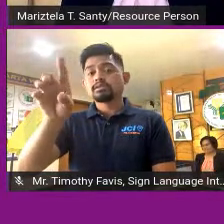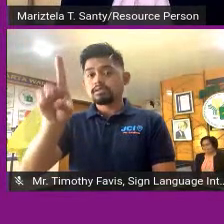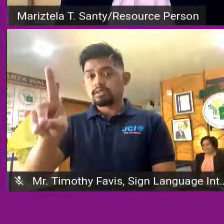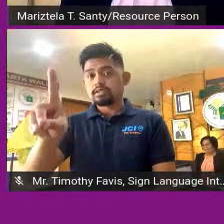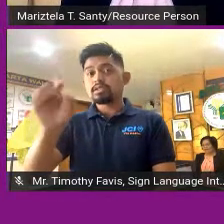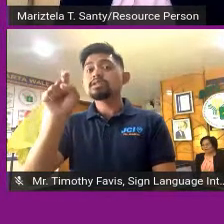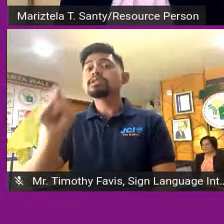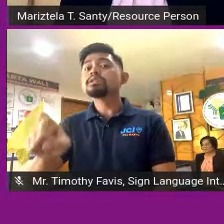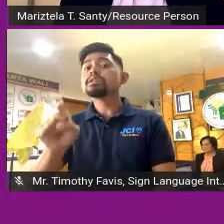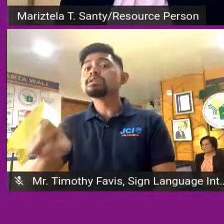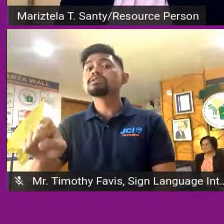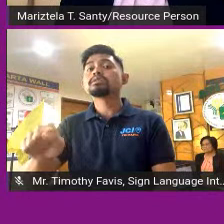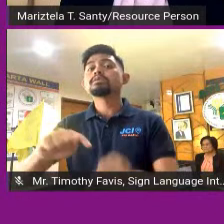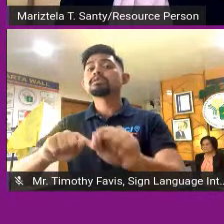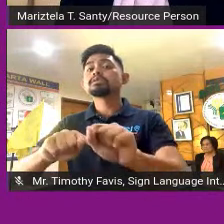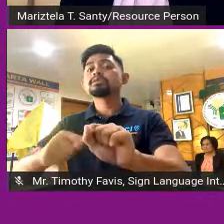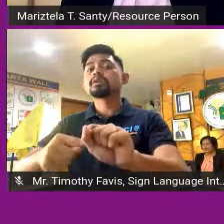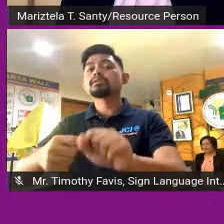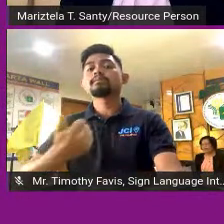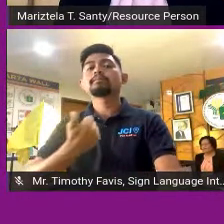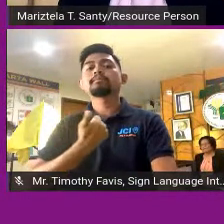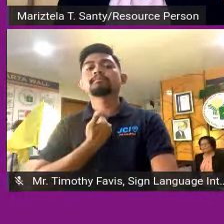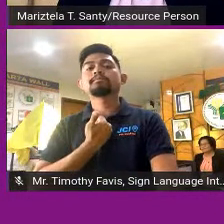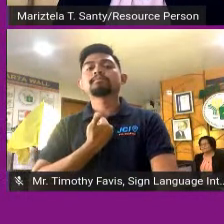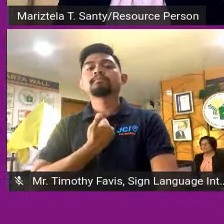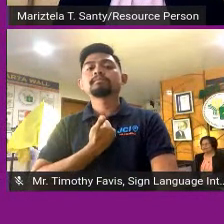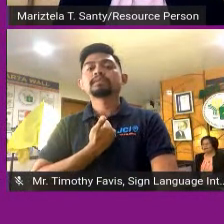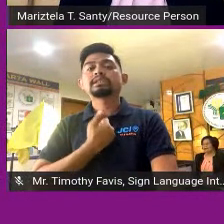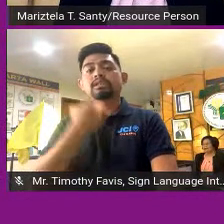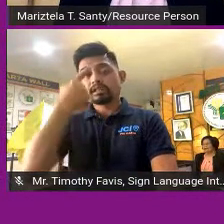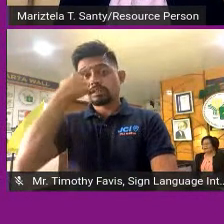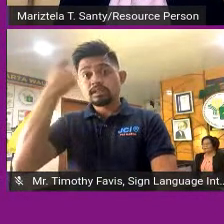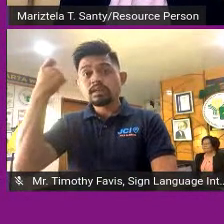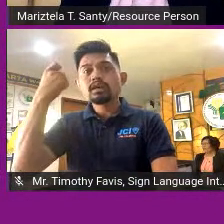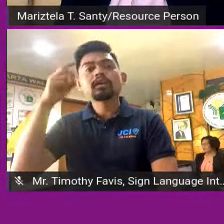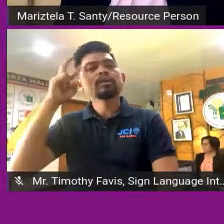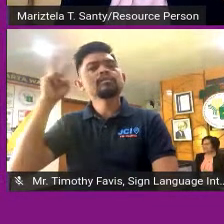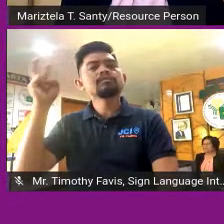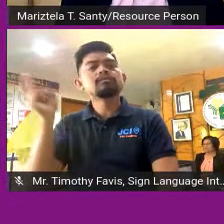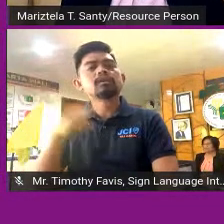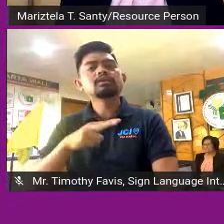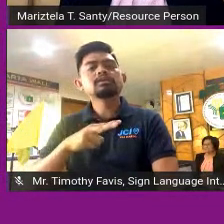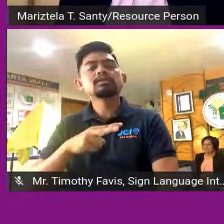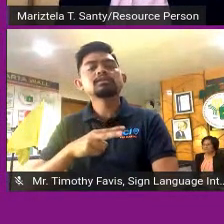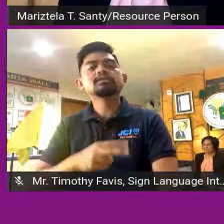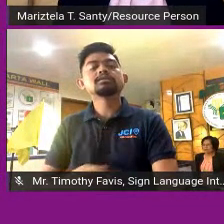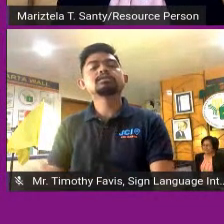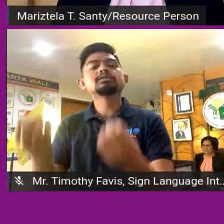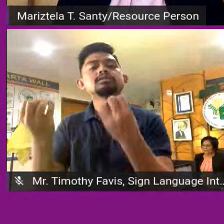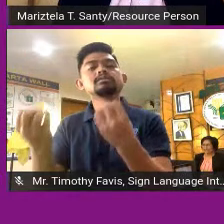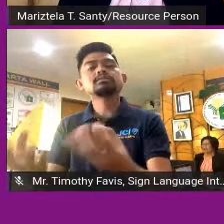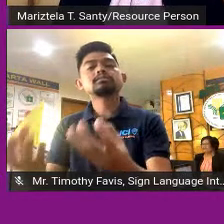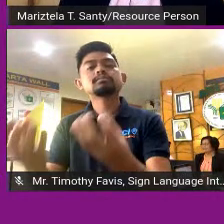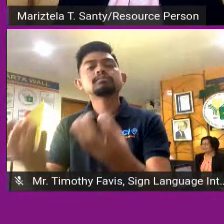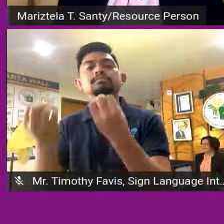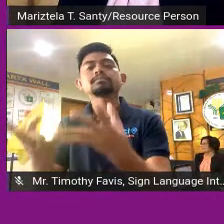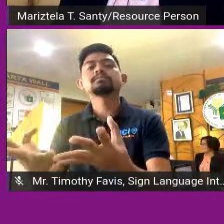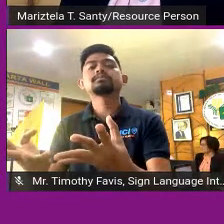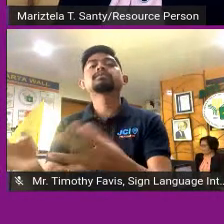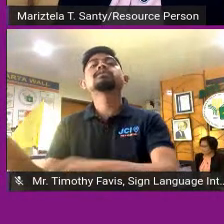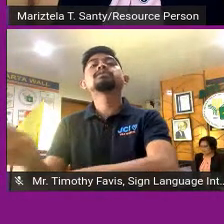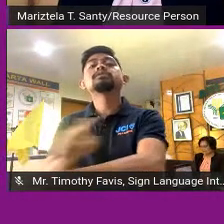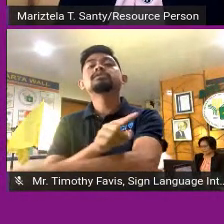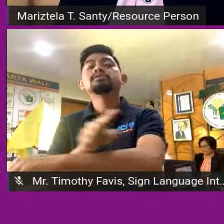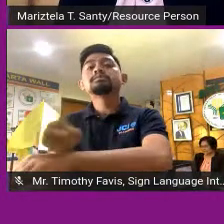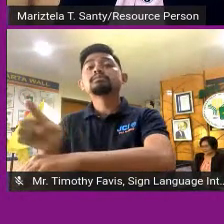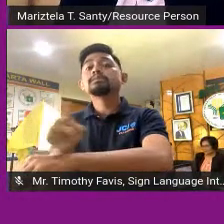ourselves, because violence is present, especially in